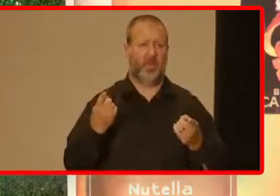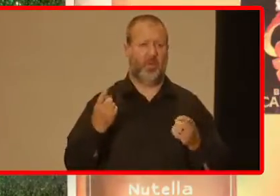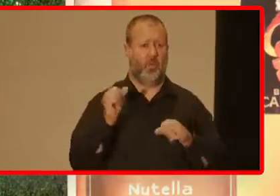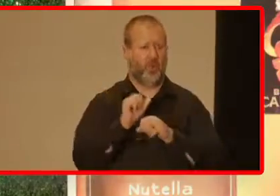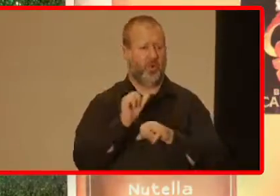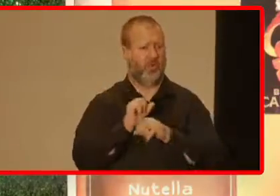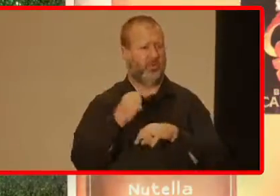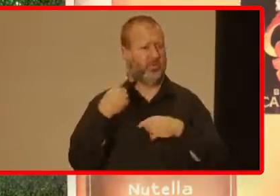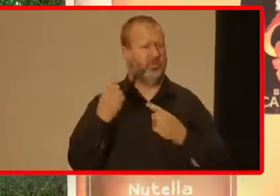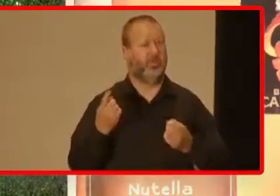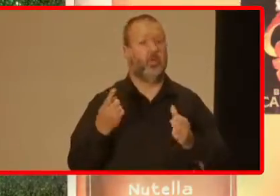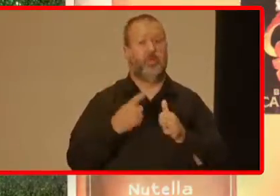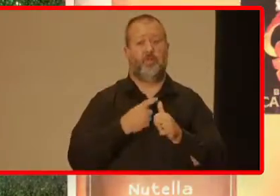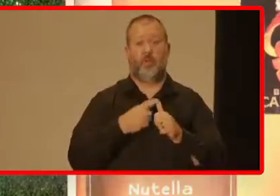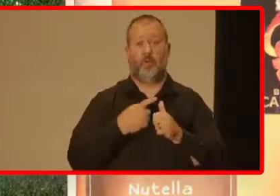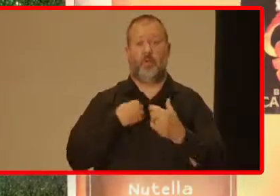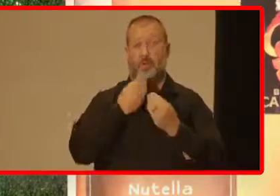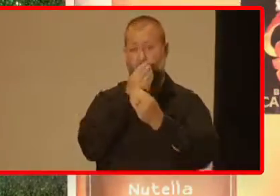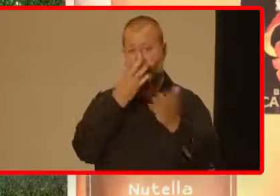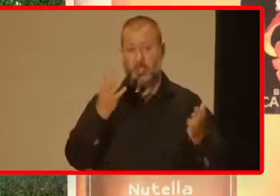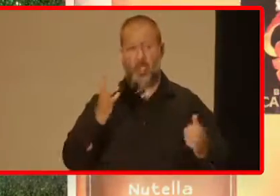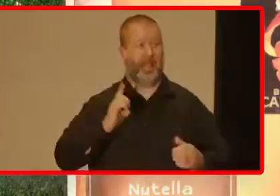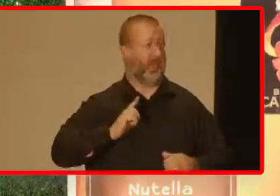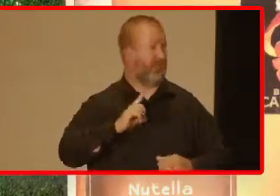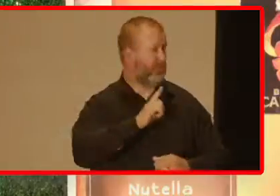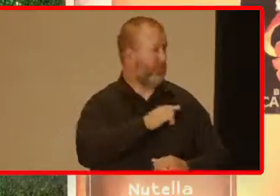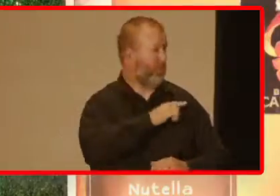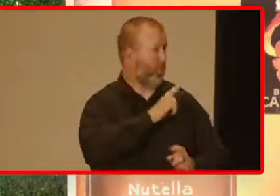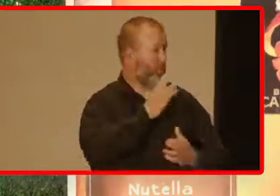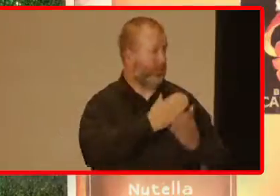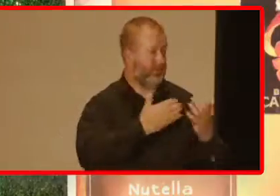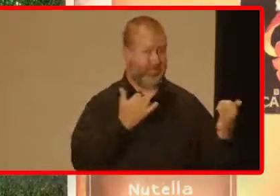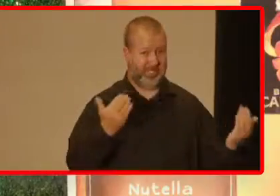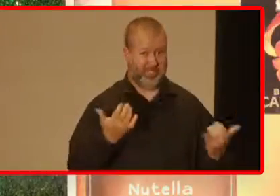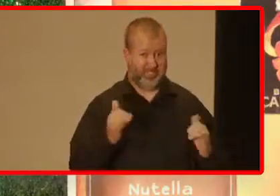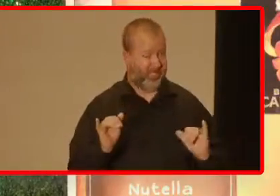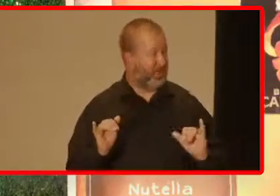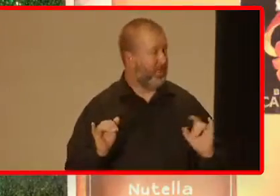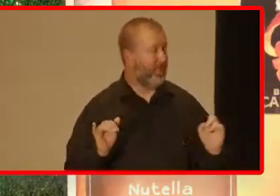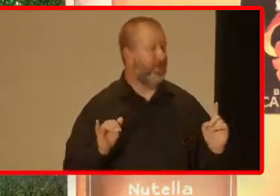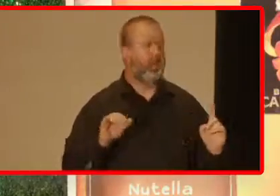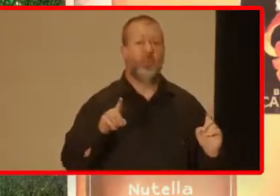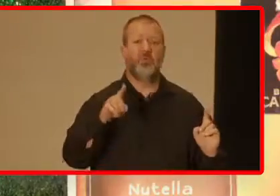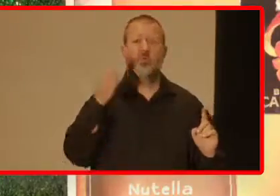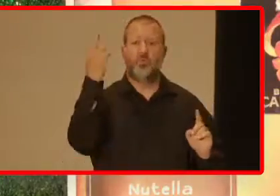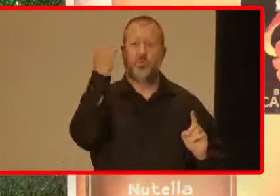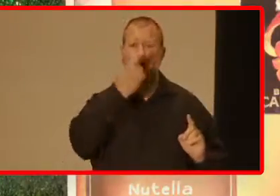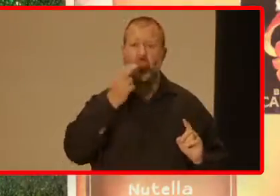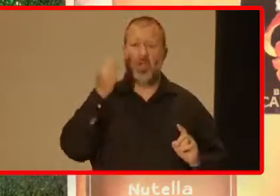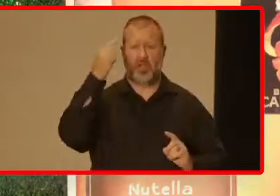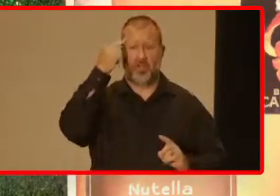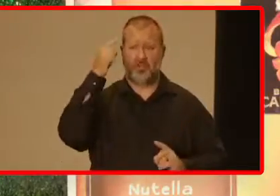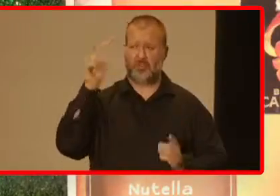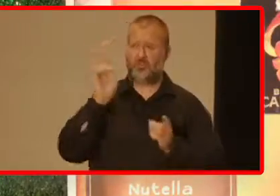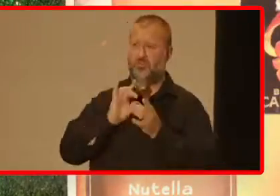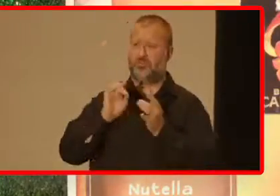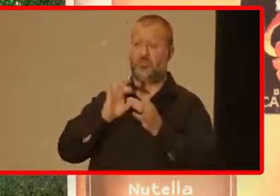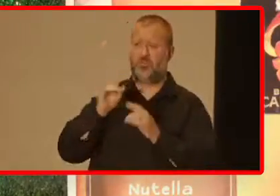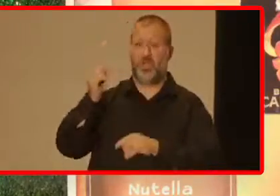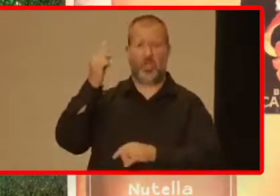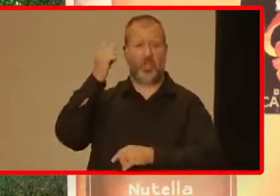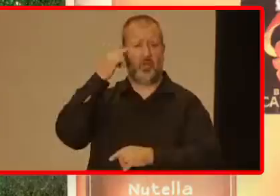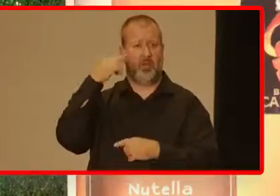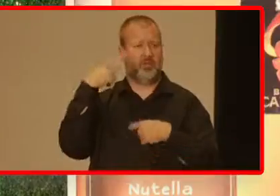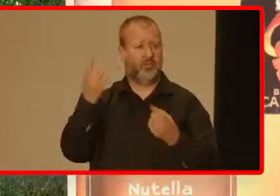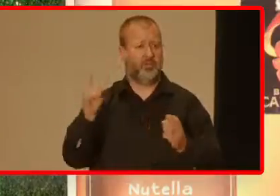has done. But I first have to tell the legislators, I hope some of them are still here, Do you realize what the governor was saying and what the governor has